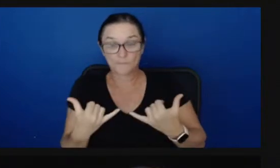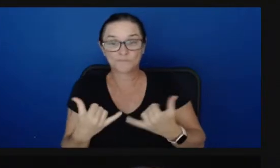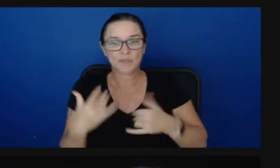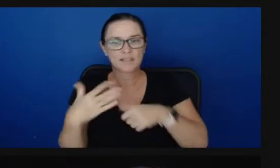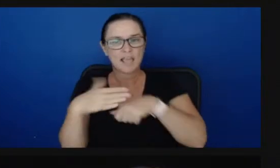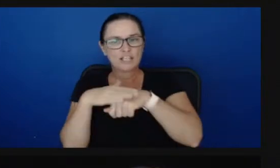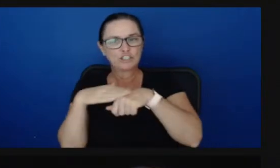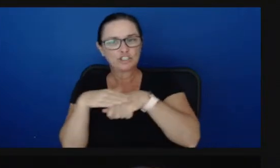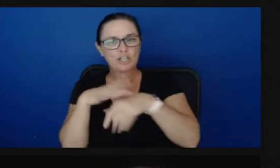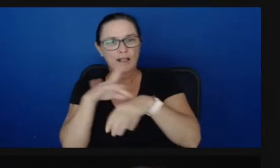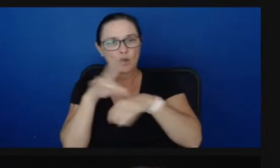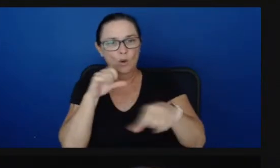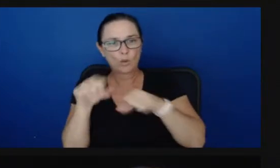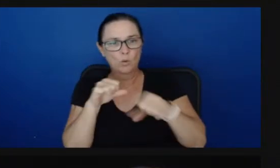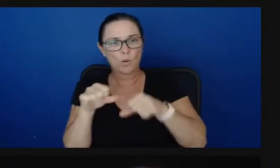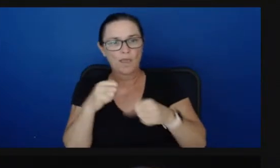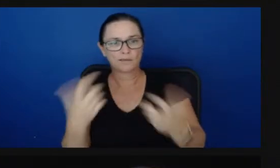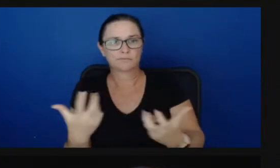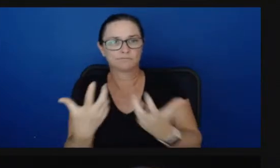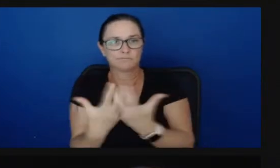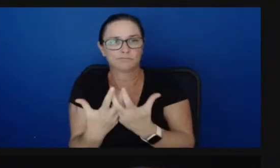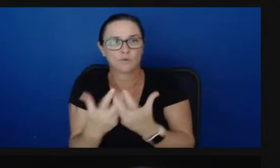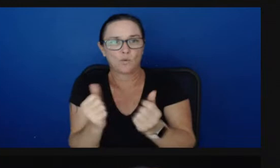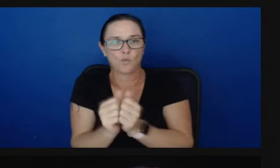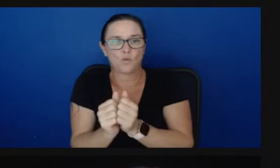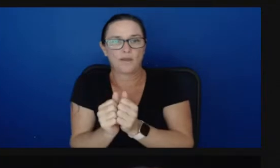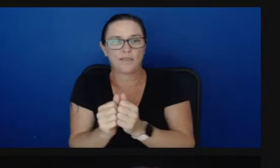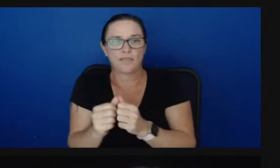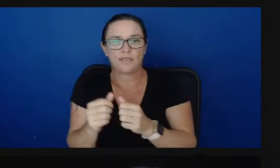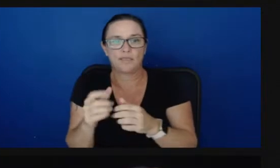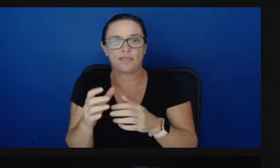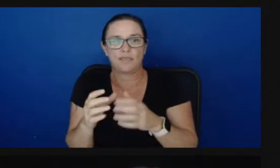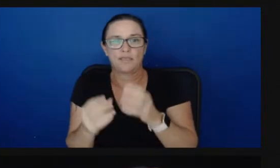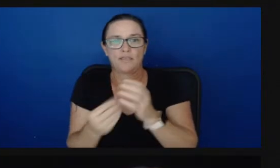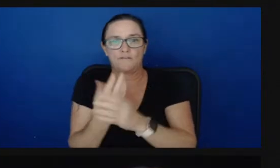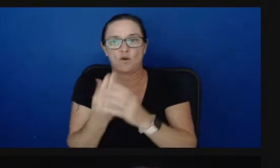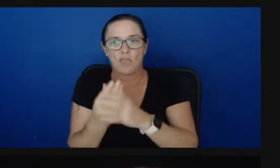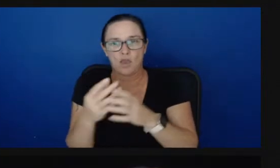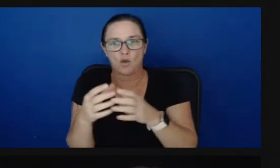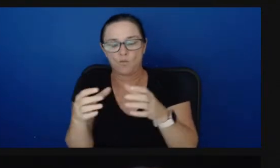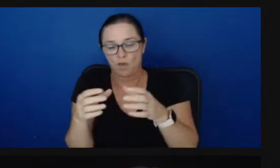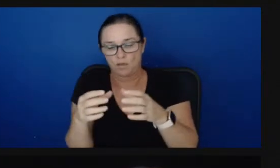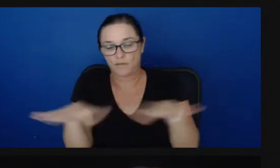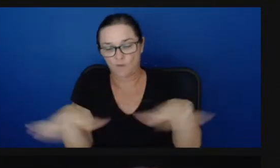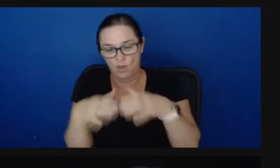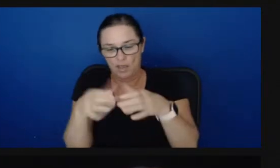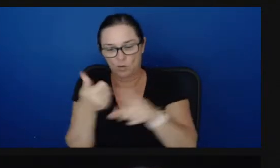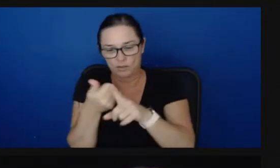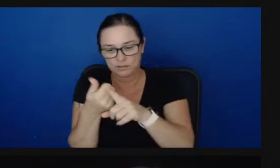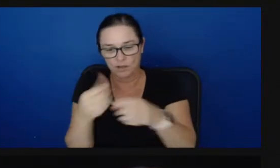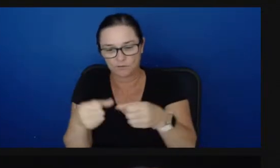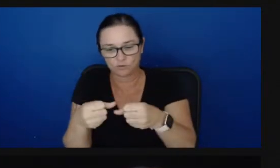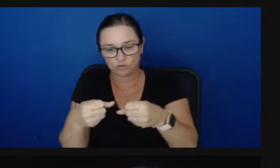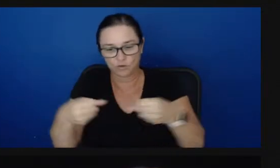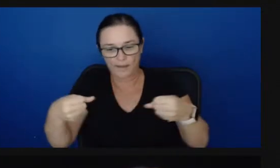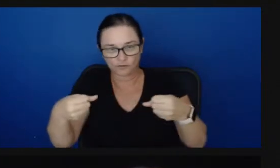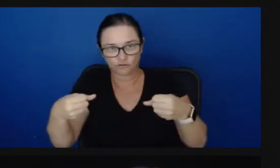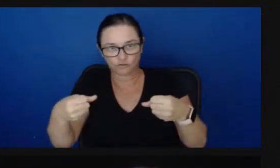earthquakes accompanying the stretching of the volcano. That's what we have not seen. So we'll now turn